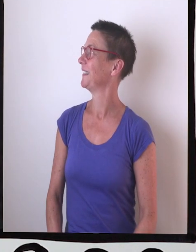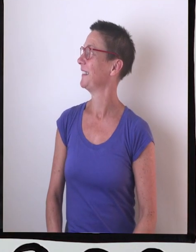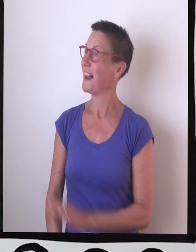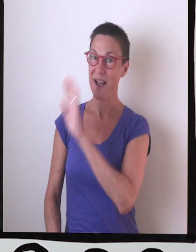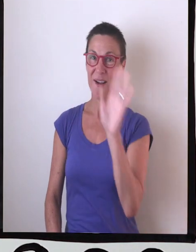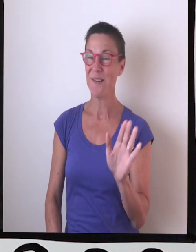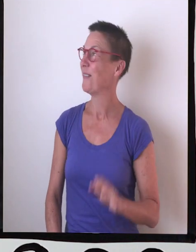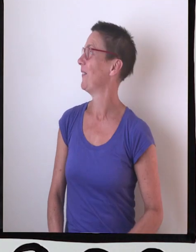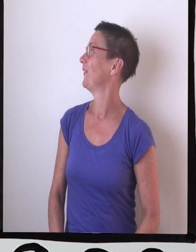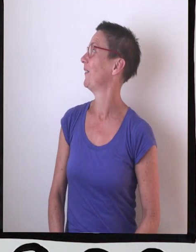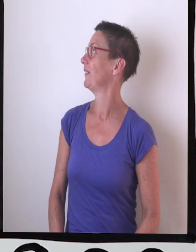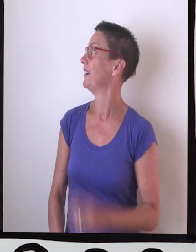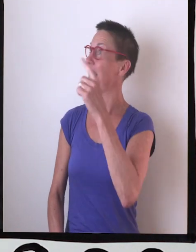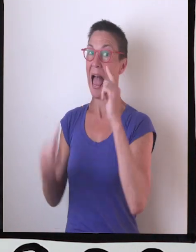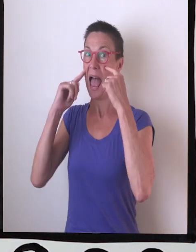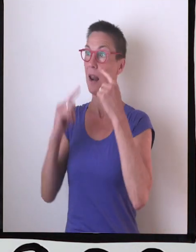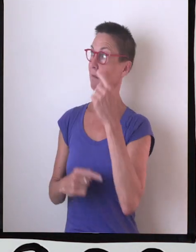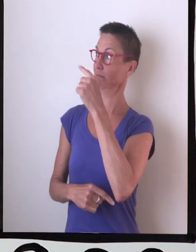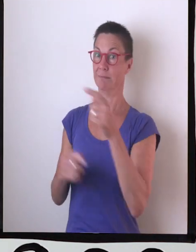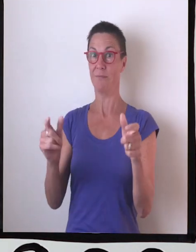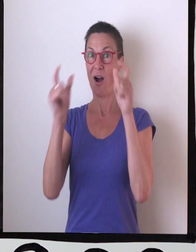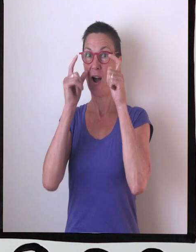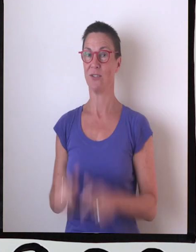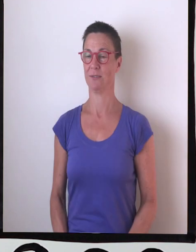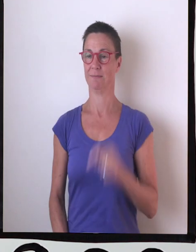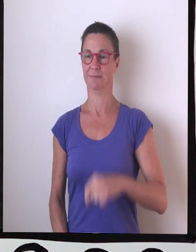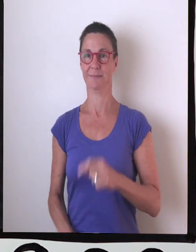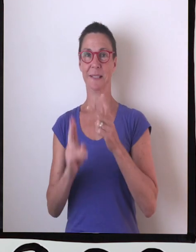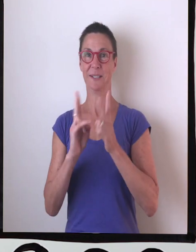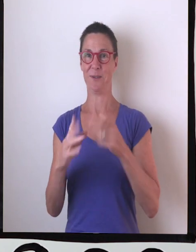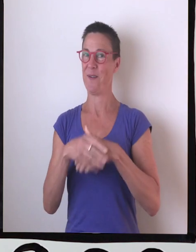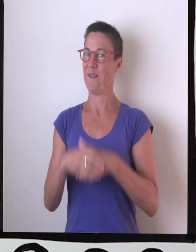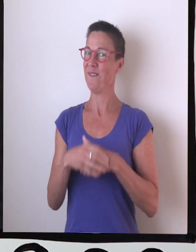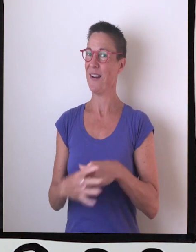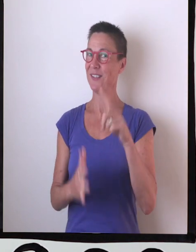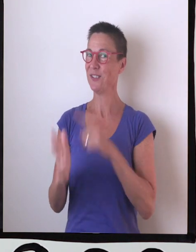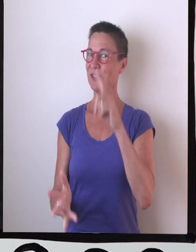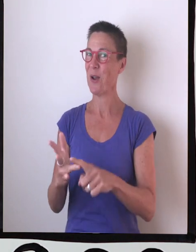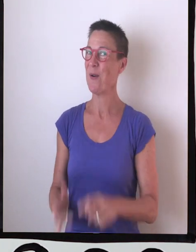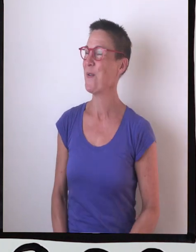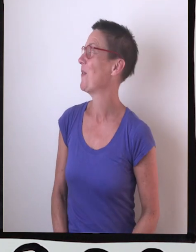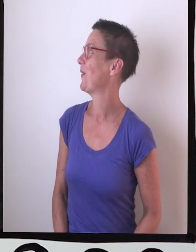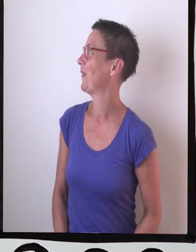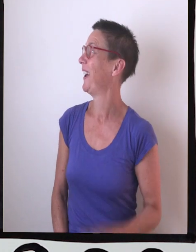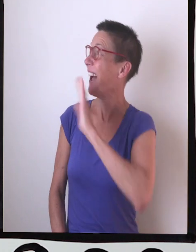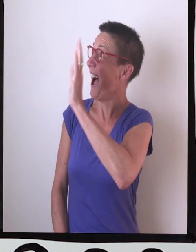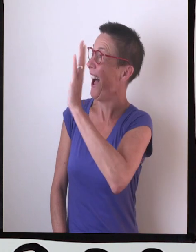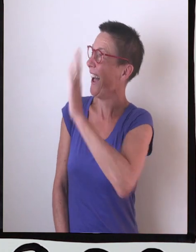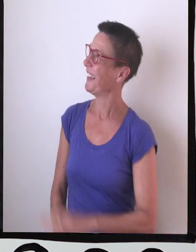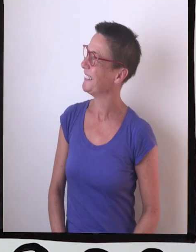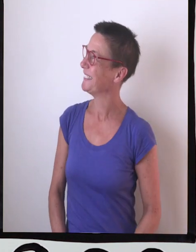Hello! Hello! My name's Anna. And my name's Arji. And this is our friend Joe.